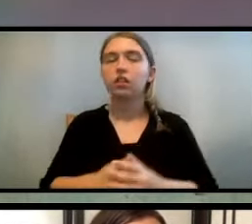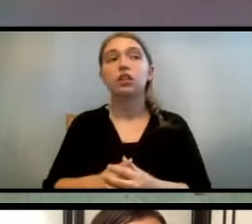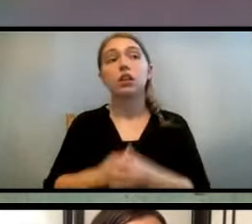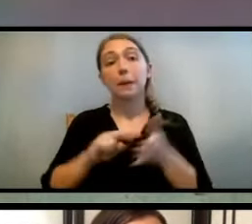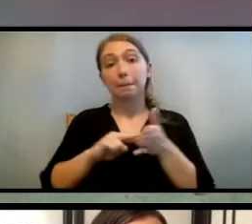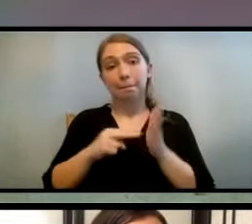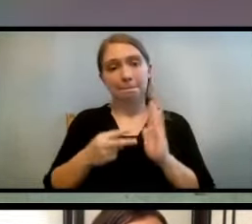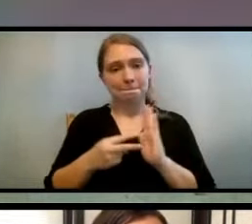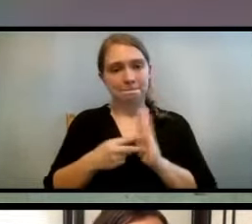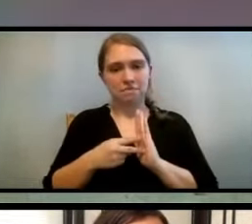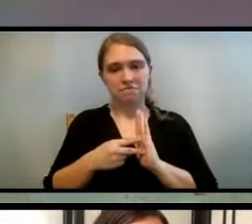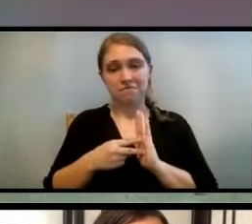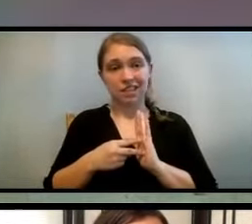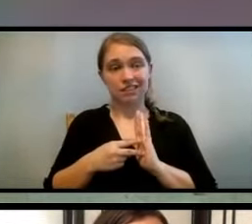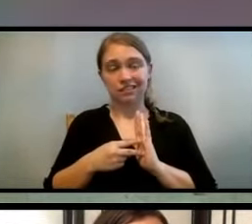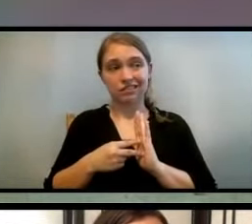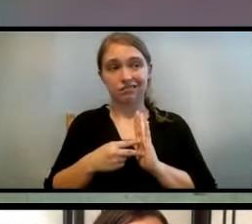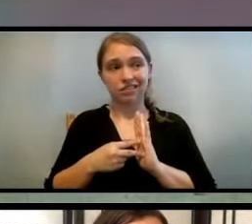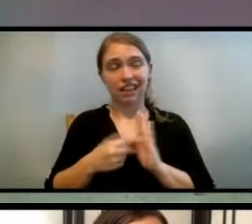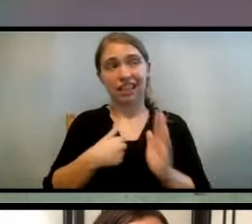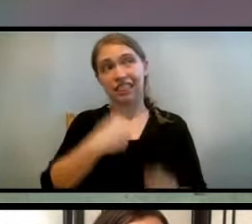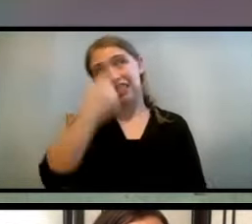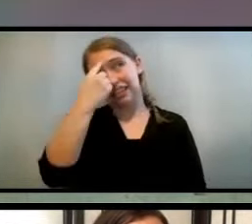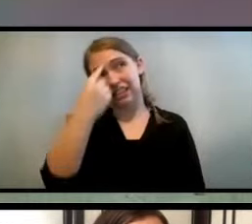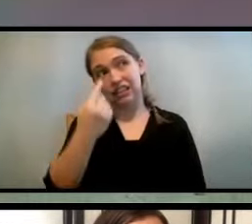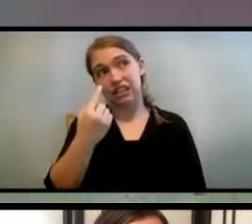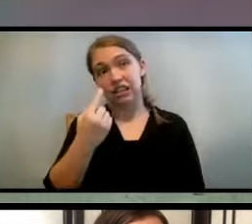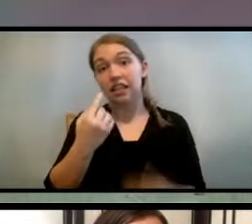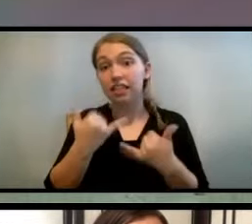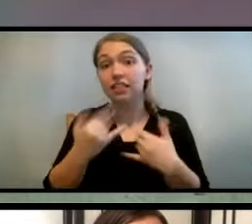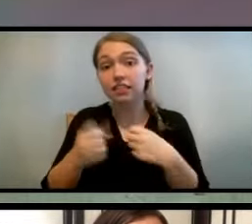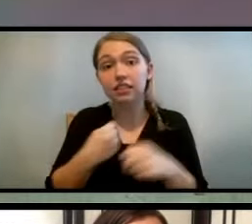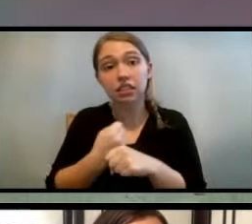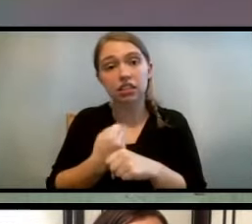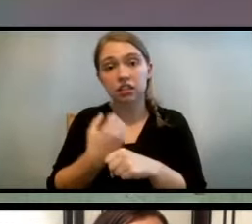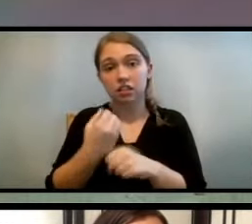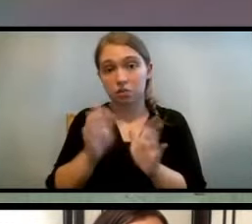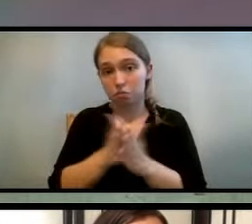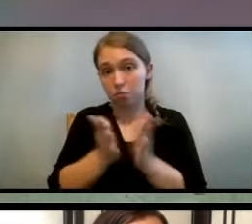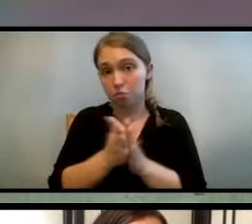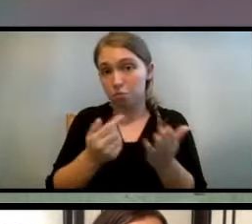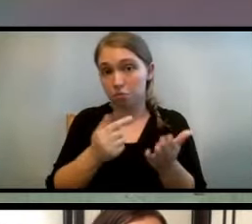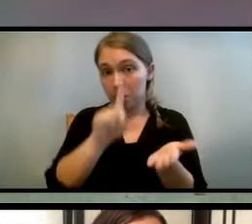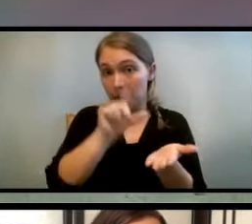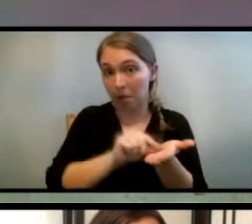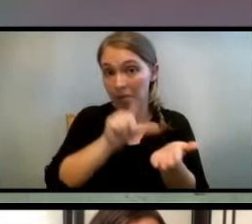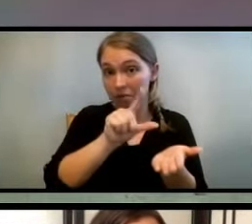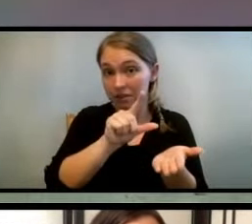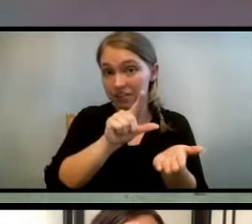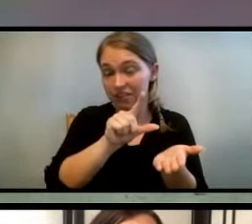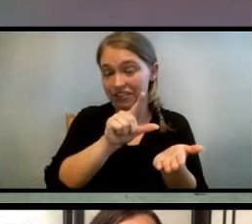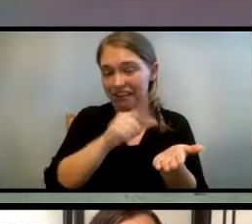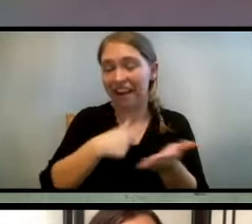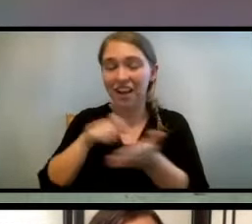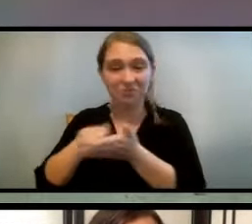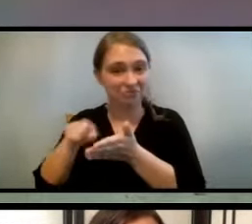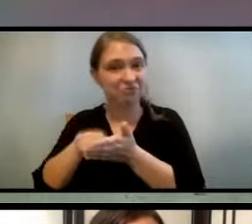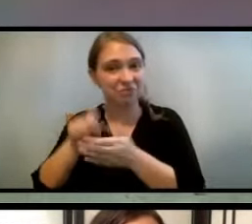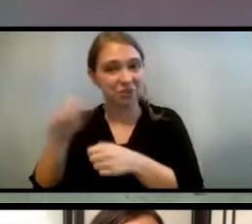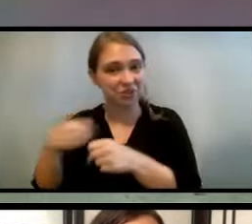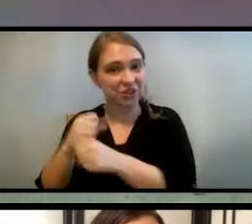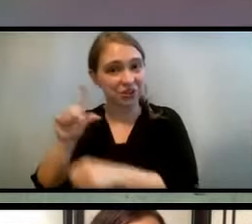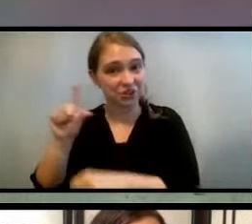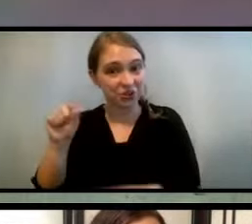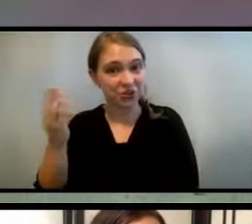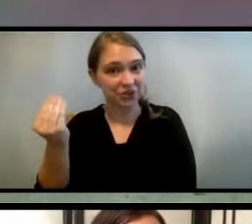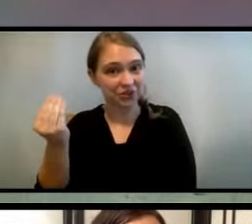something that's just been published, I think this year, was written in 2014 and refined over,